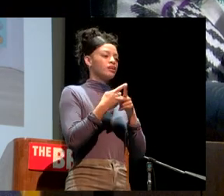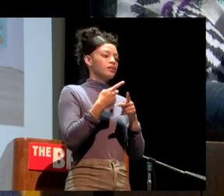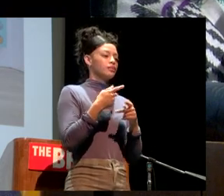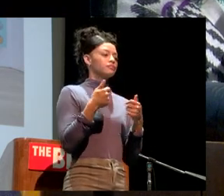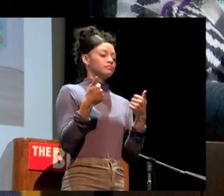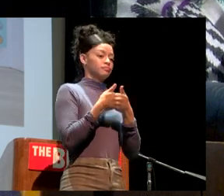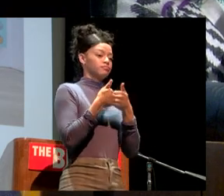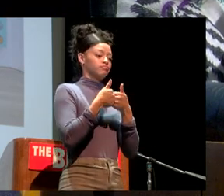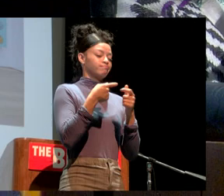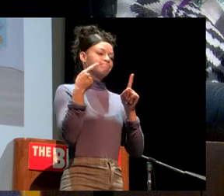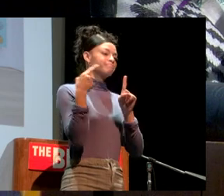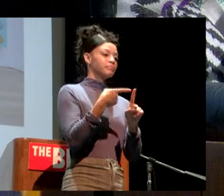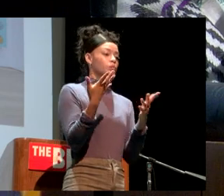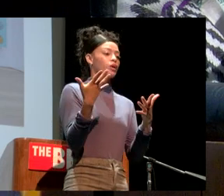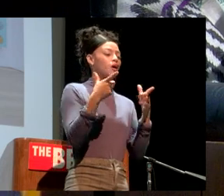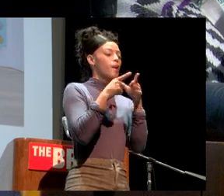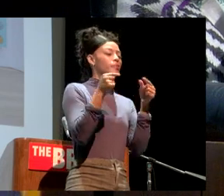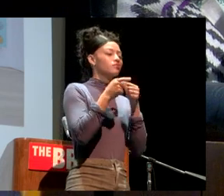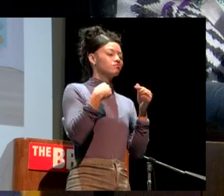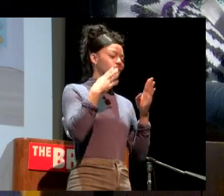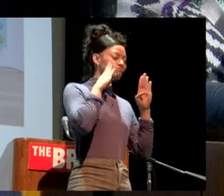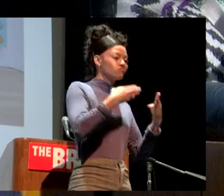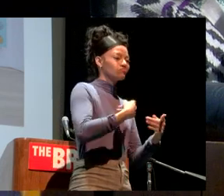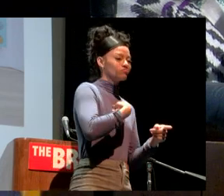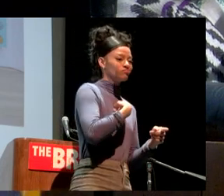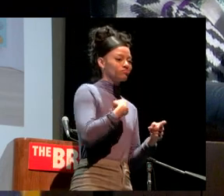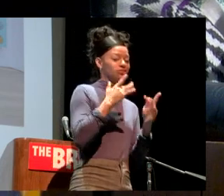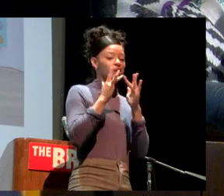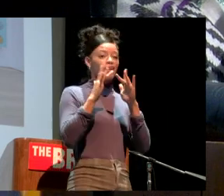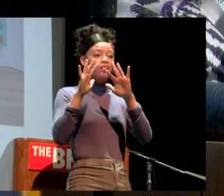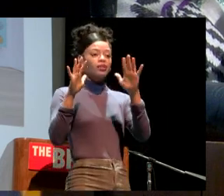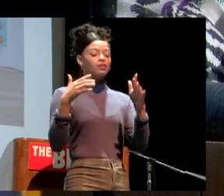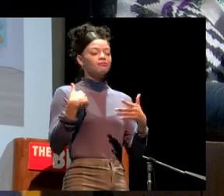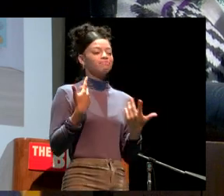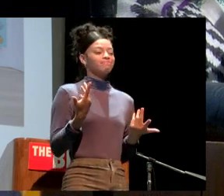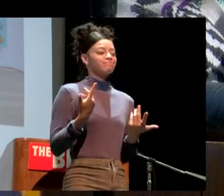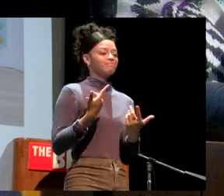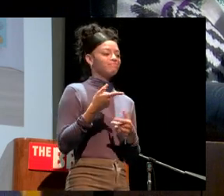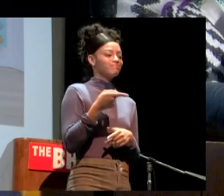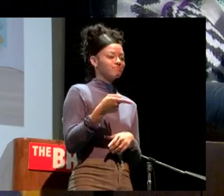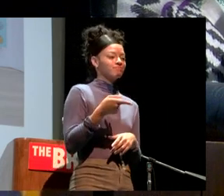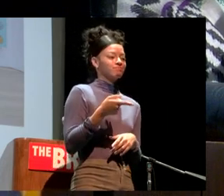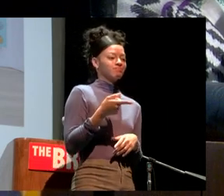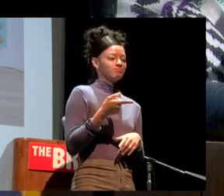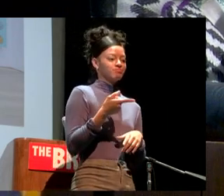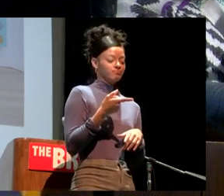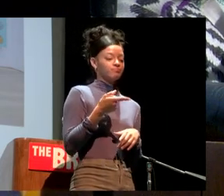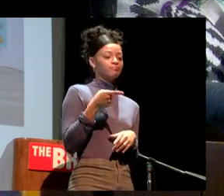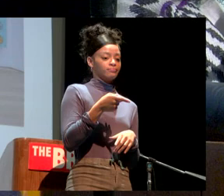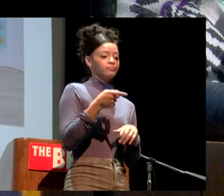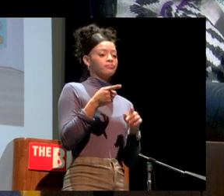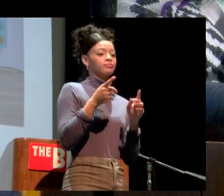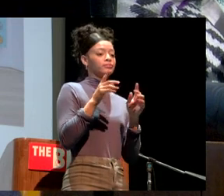my separate team to work on NFT. So I've been talking about all these